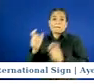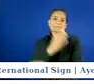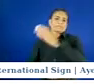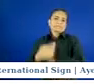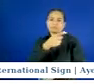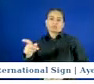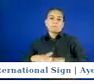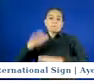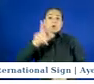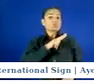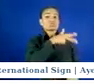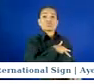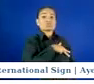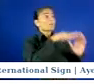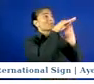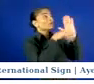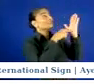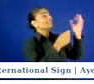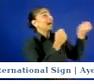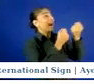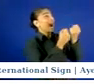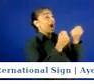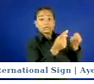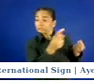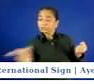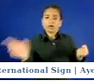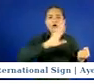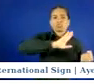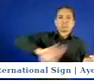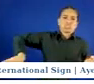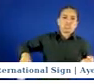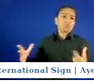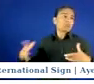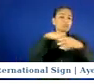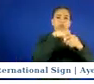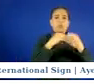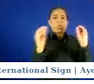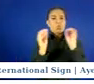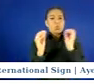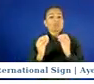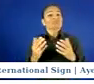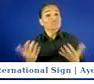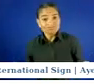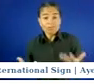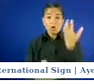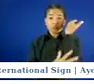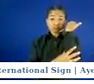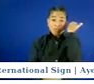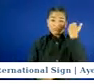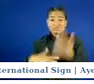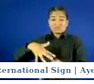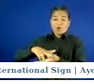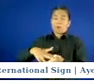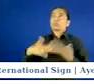Furthermore, poverty and vulnerability in the Malawi, Mozambique, Vietnam, Zambia has escalated since